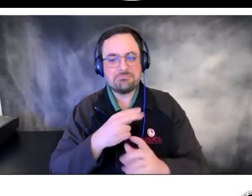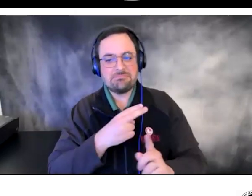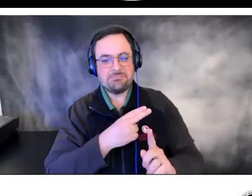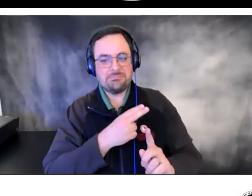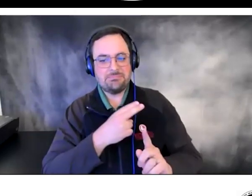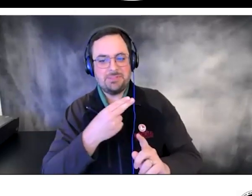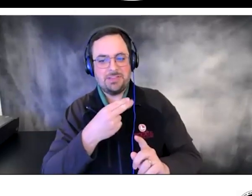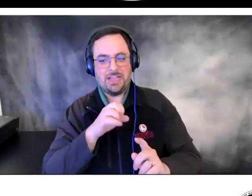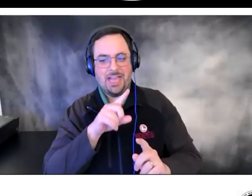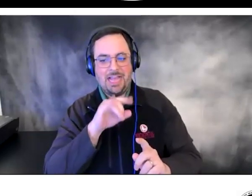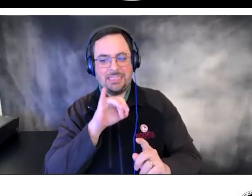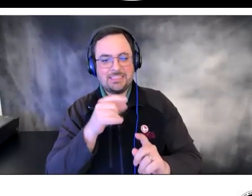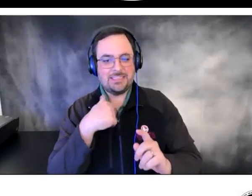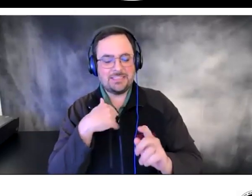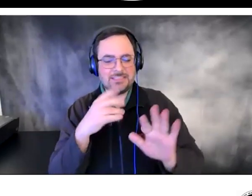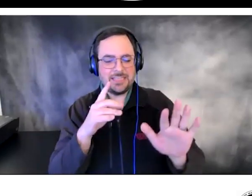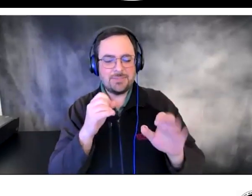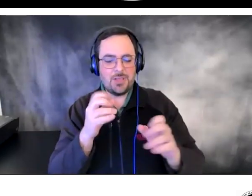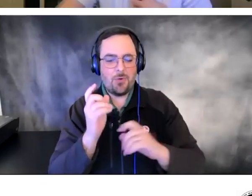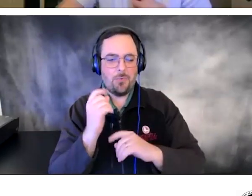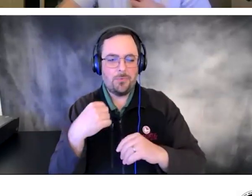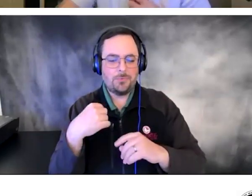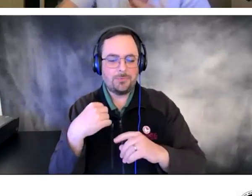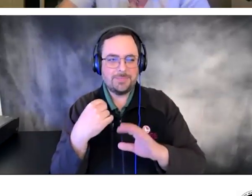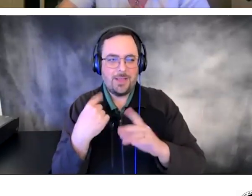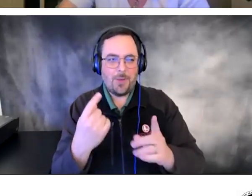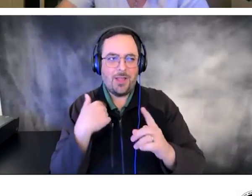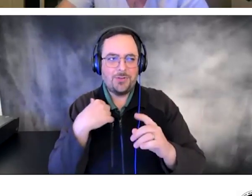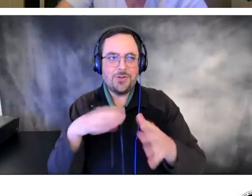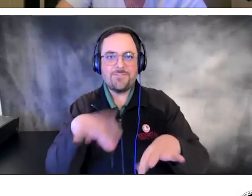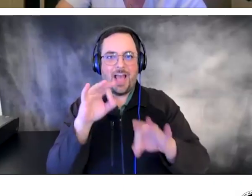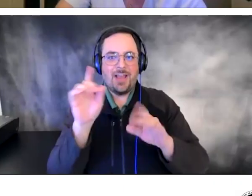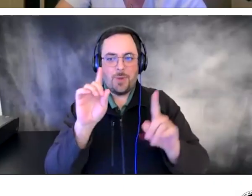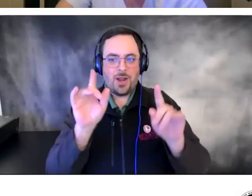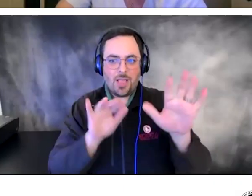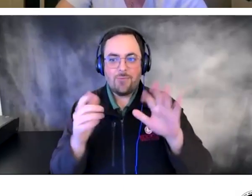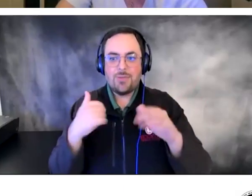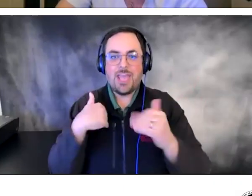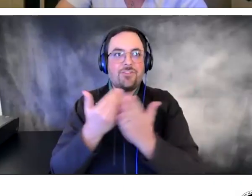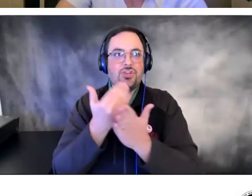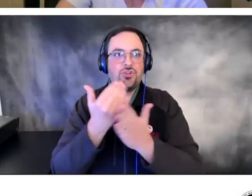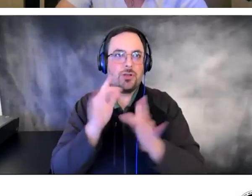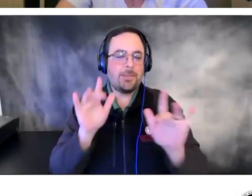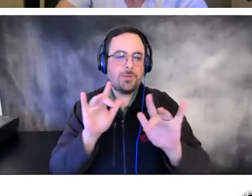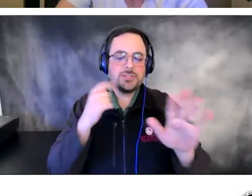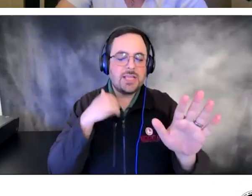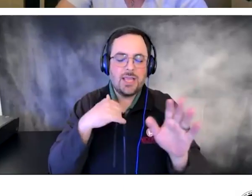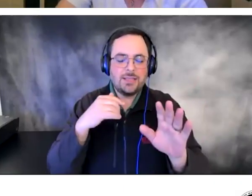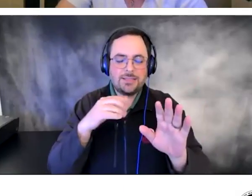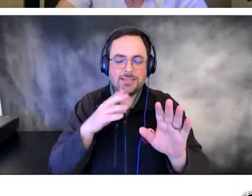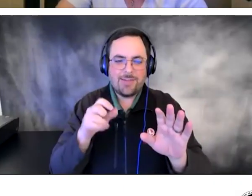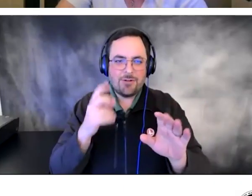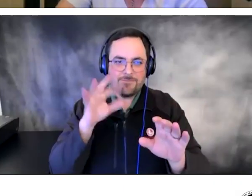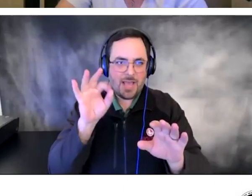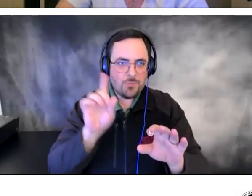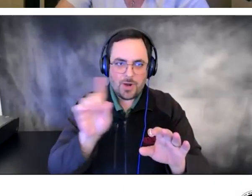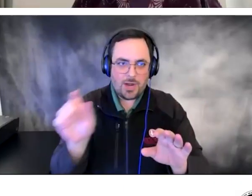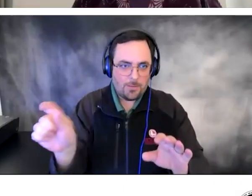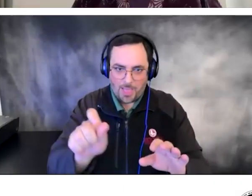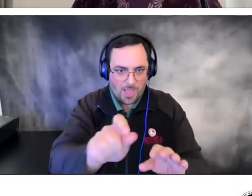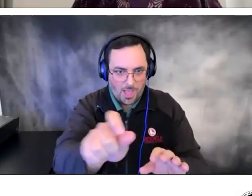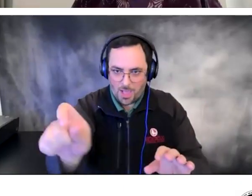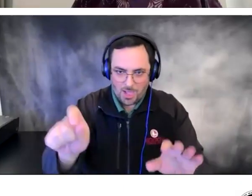Sorry, This this is is Heidi. It takes me a while to find my cursor. We got new computers, and then I never can find where my cursor goes.